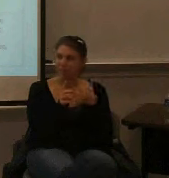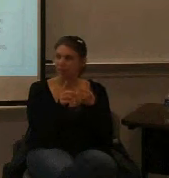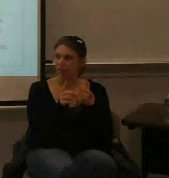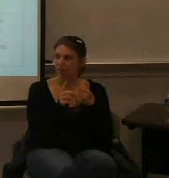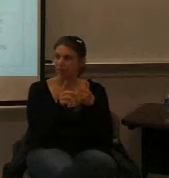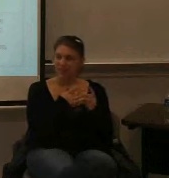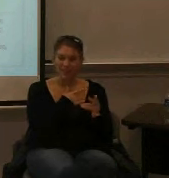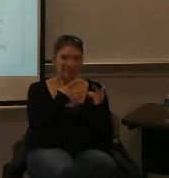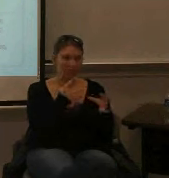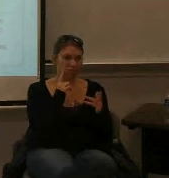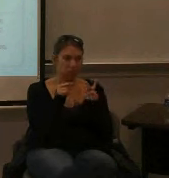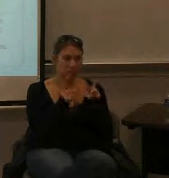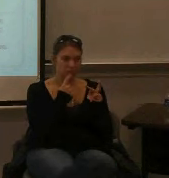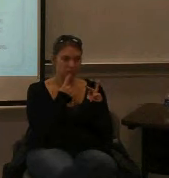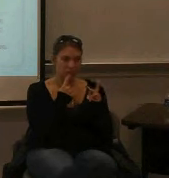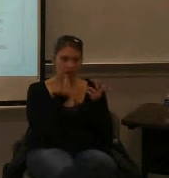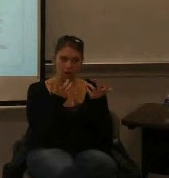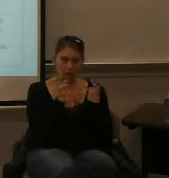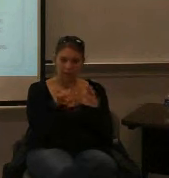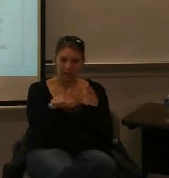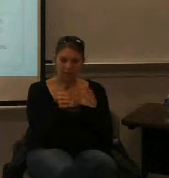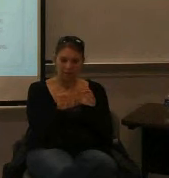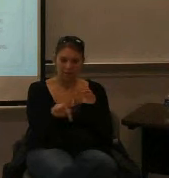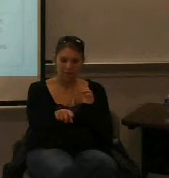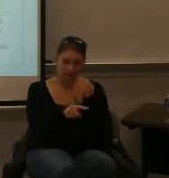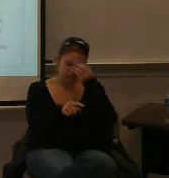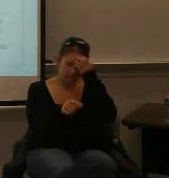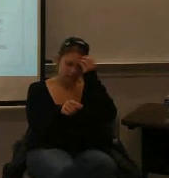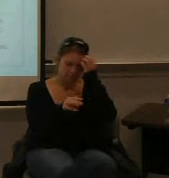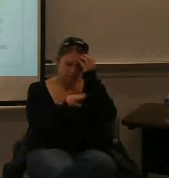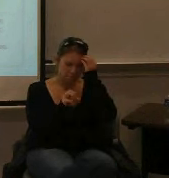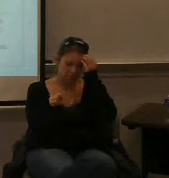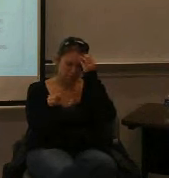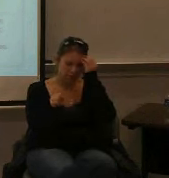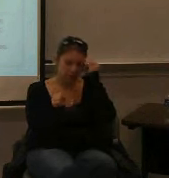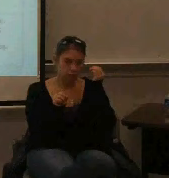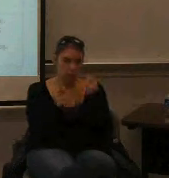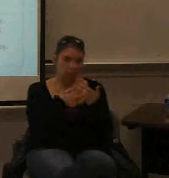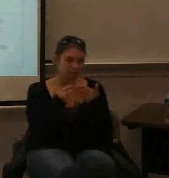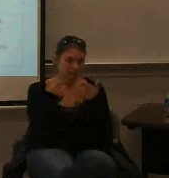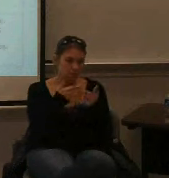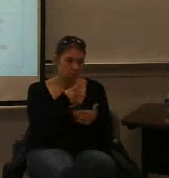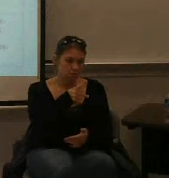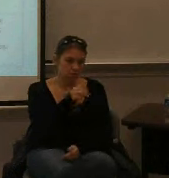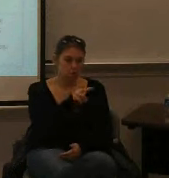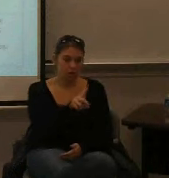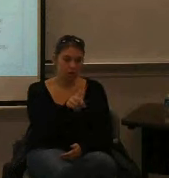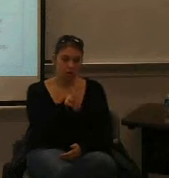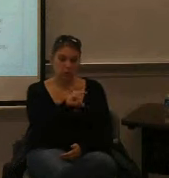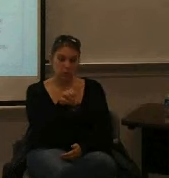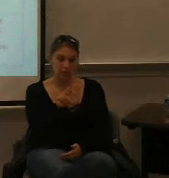The tendency is for people to say, I don't want any of this moss, or whatever they call it, these pond weeds